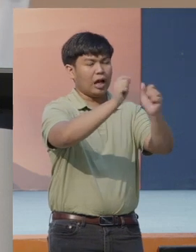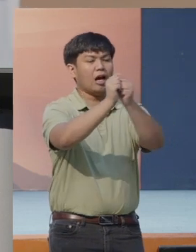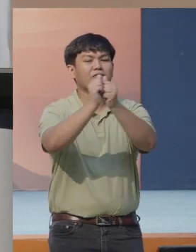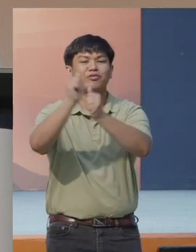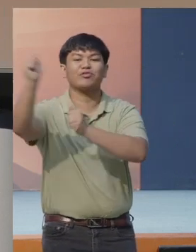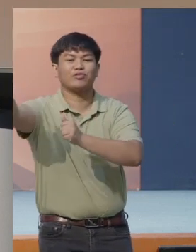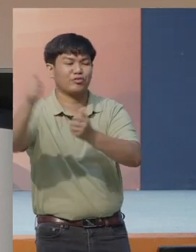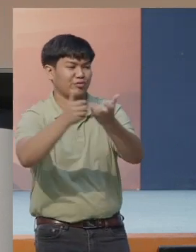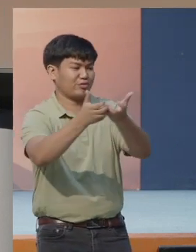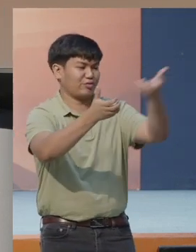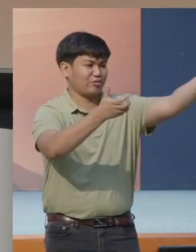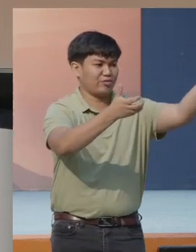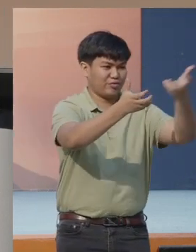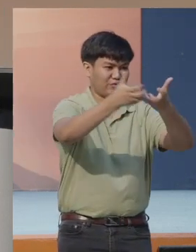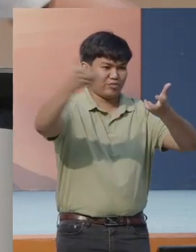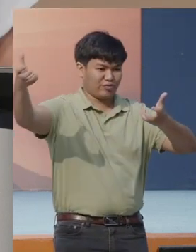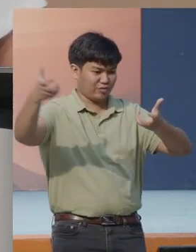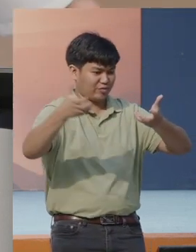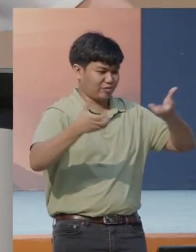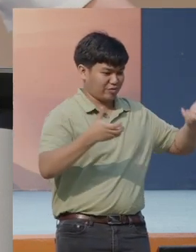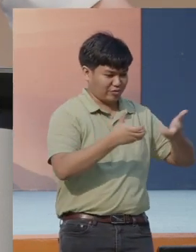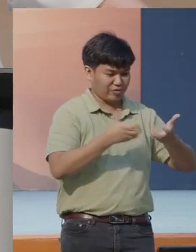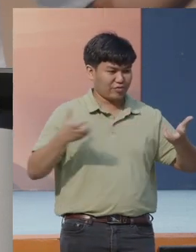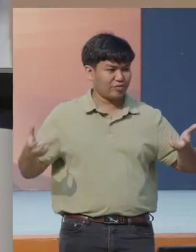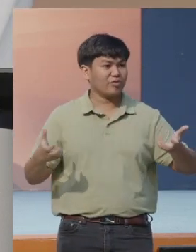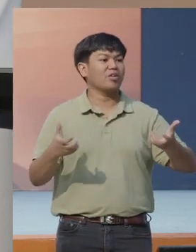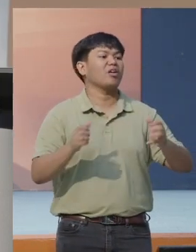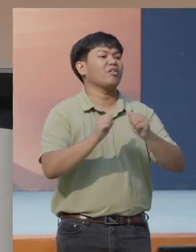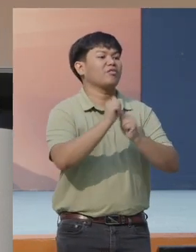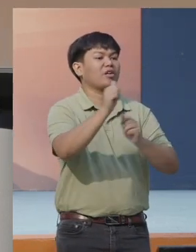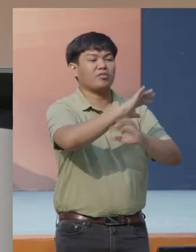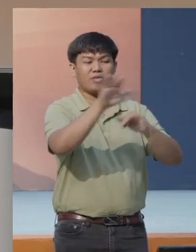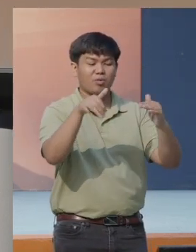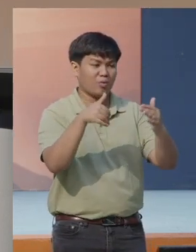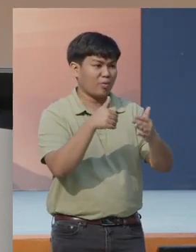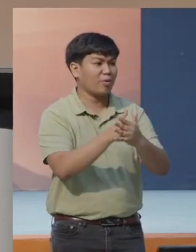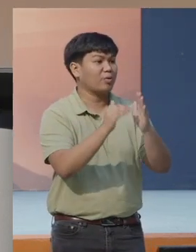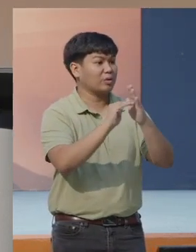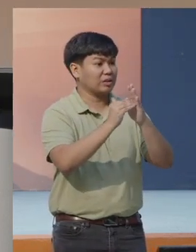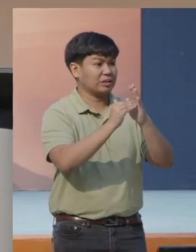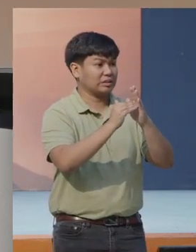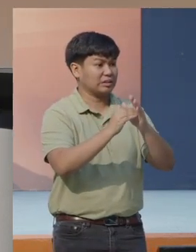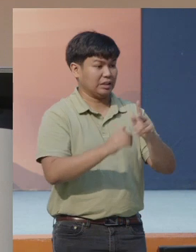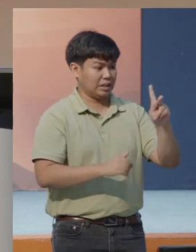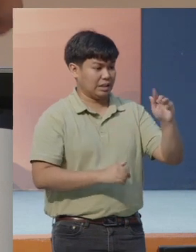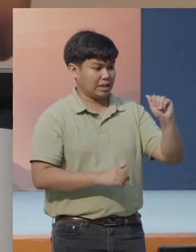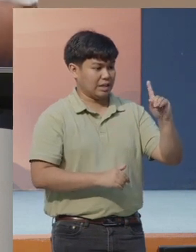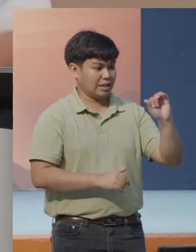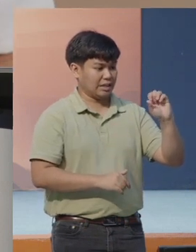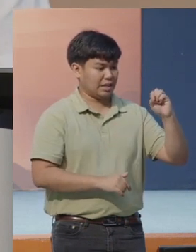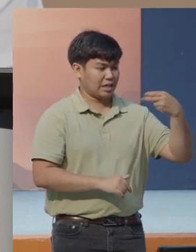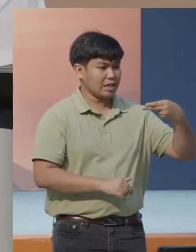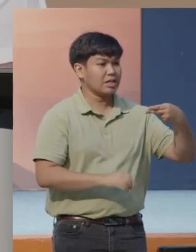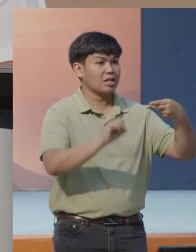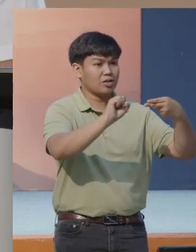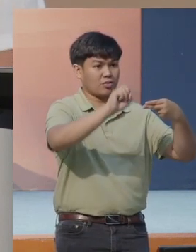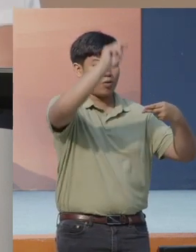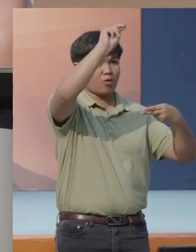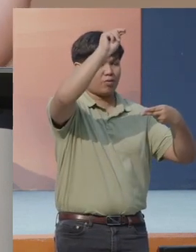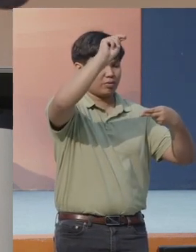another for the benefit of all the tribes. Kadesh was in the north. Hebron is in the